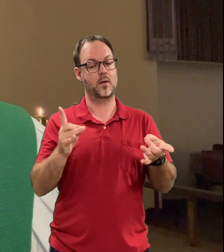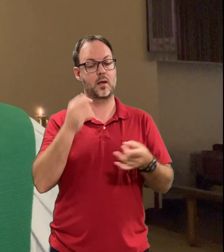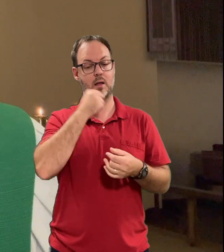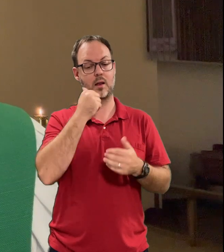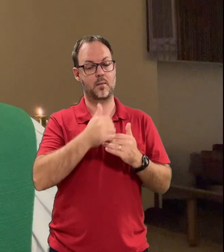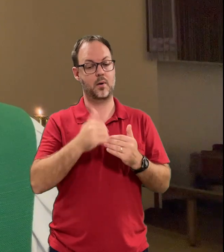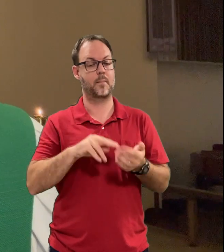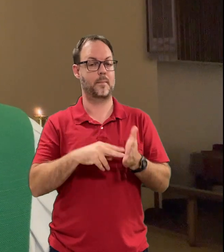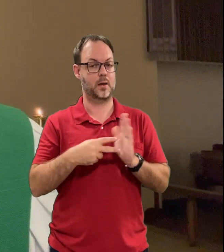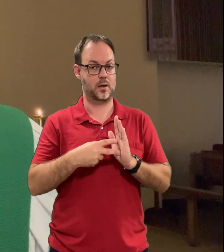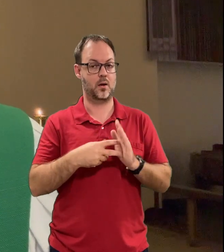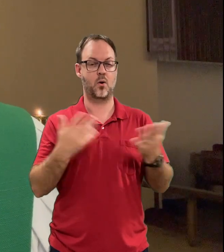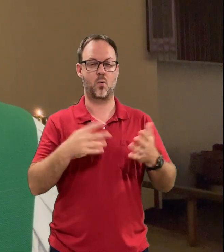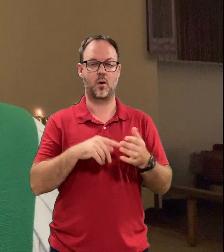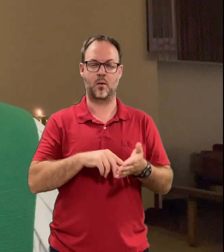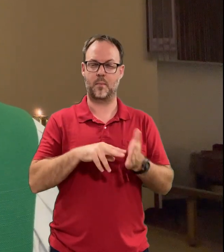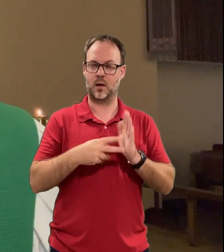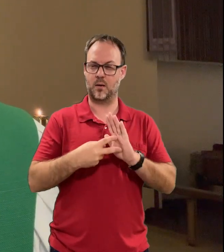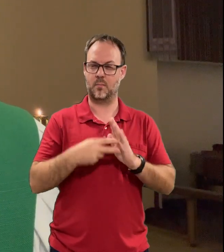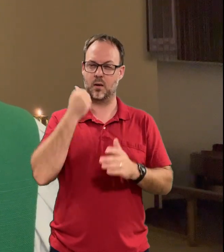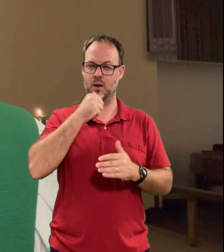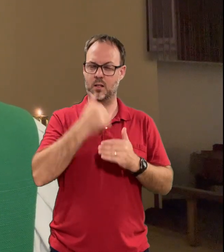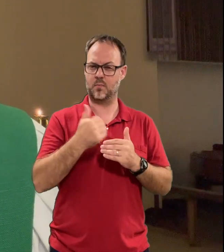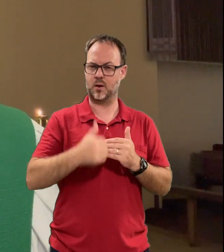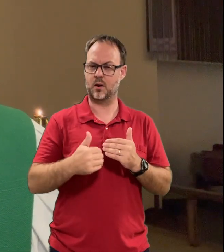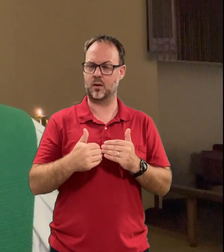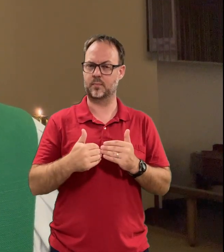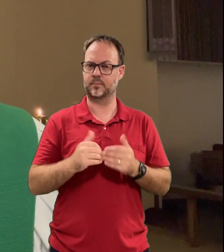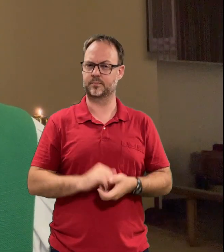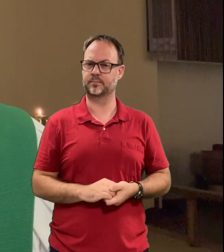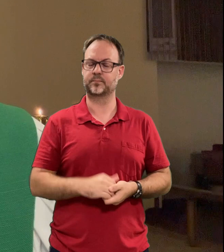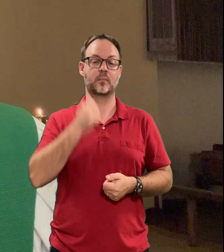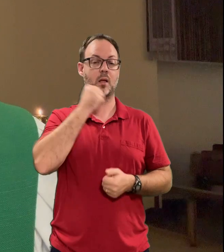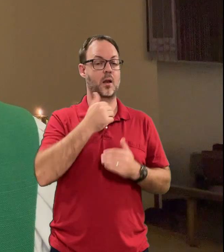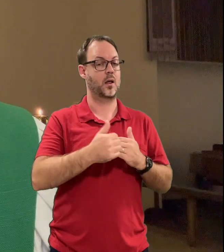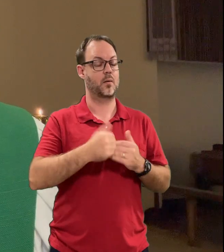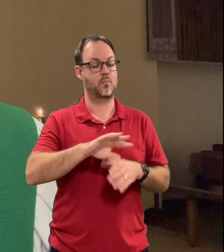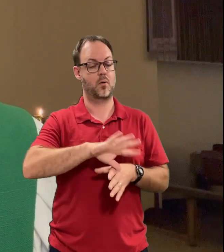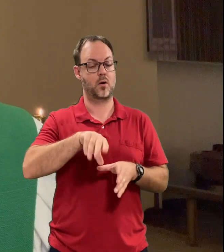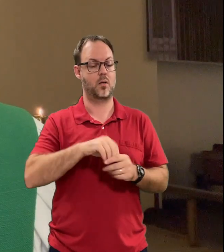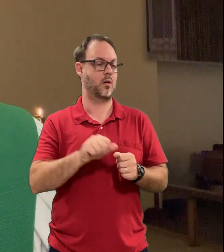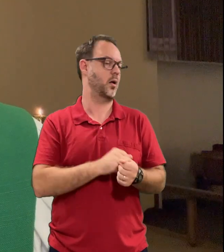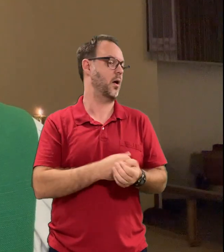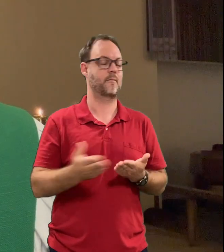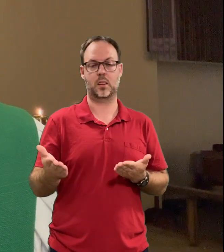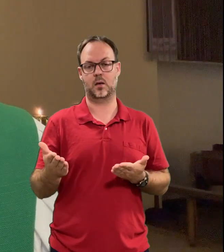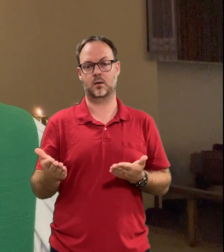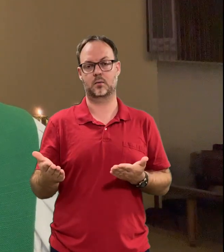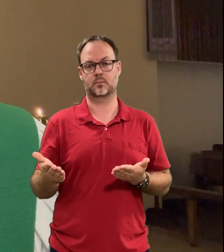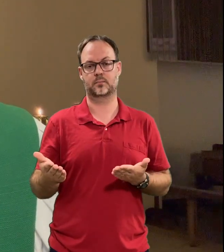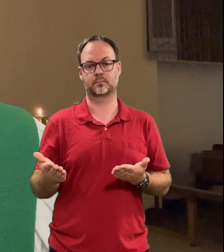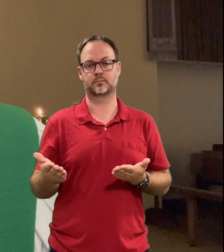what that phrase daily bread means. What is meant by daily bread? Daily bread includes